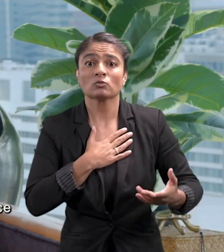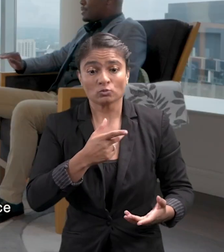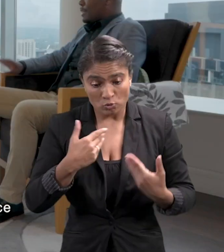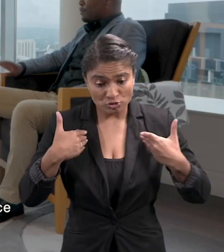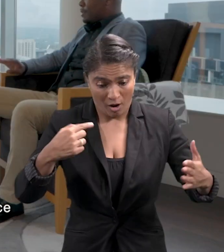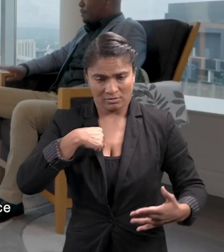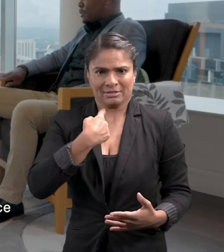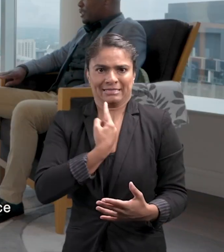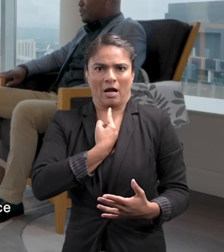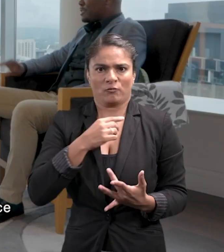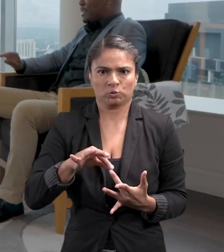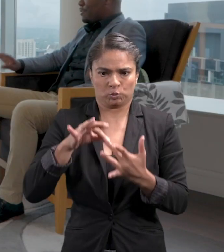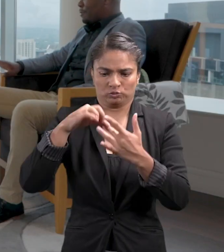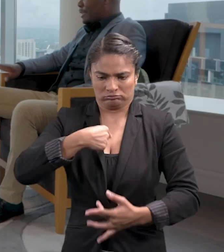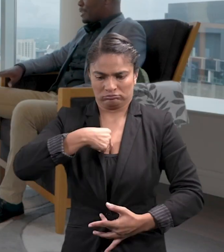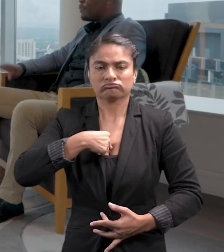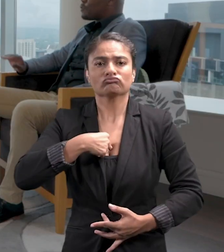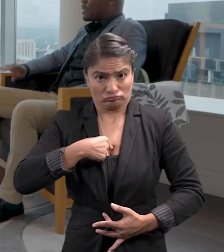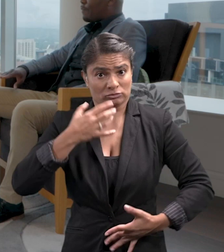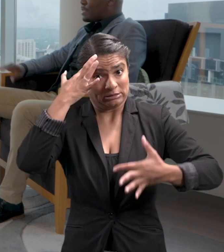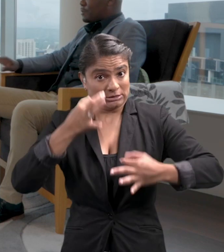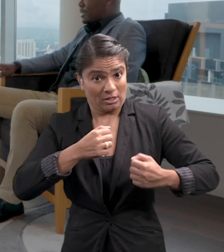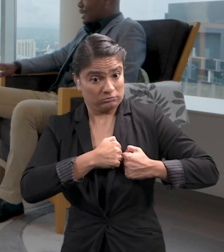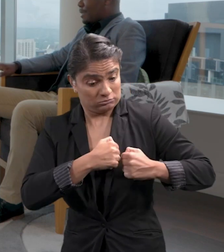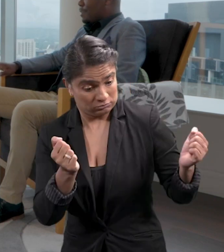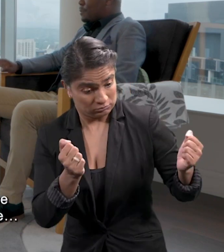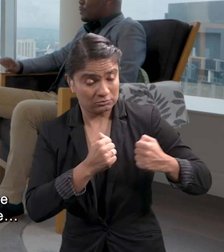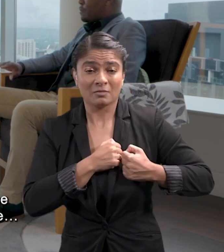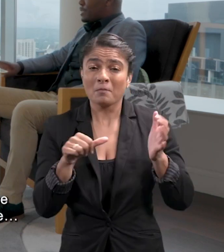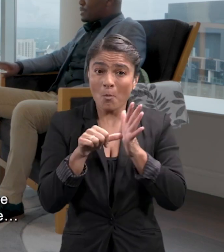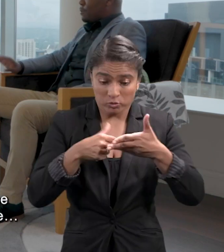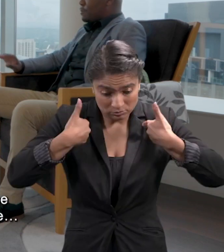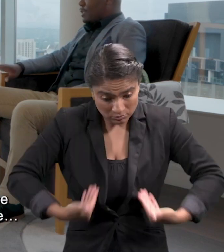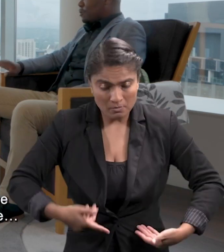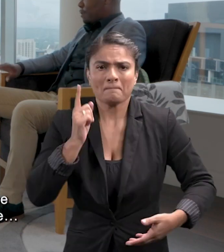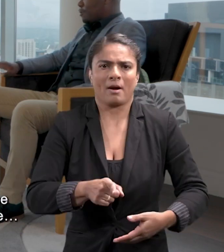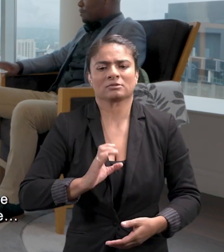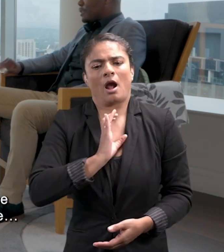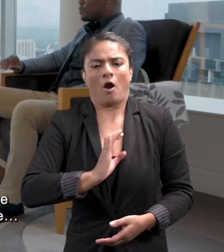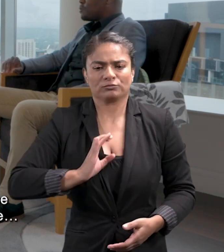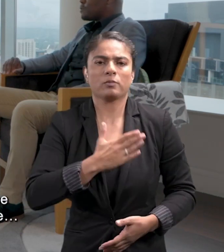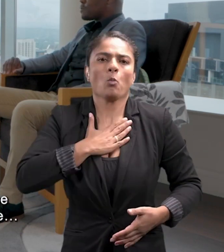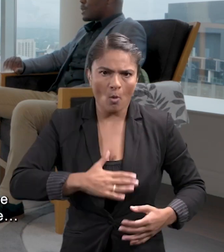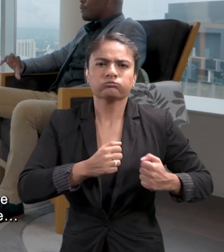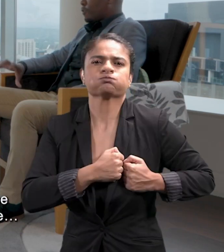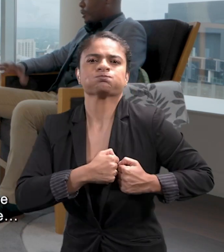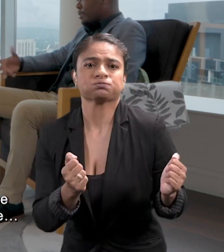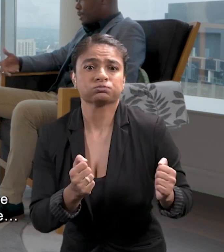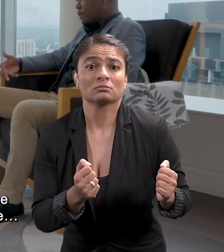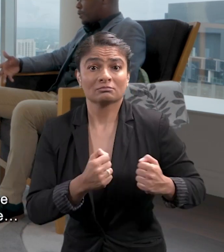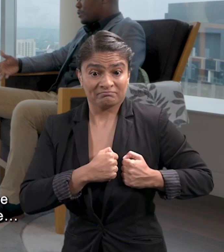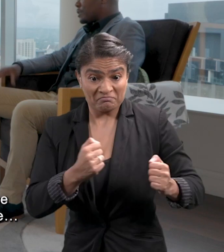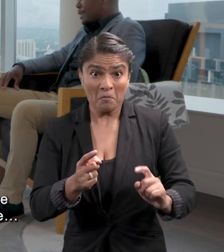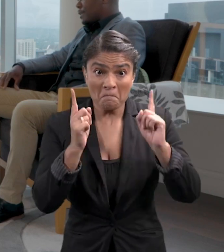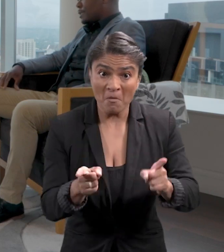say, start with it's a personal choice, and an individual should be comfortable to declare. No measures or things should be put in place to kind of coerce